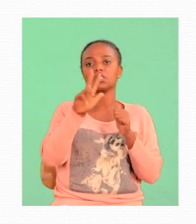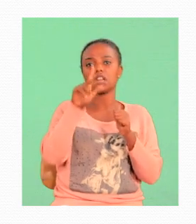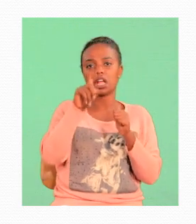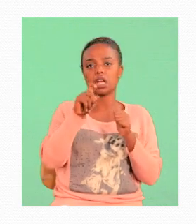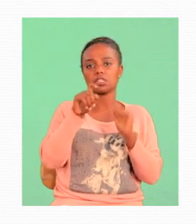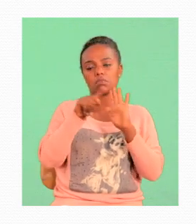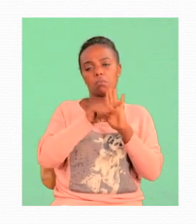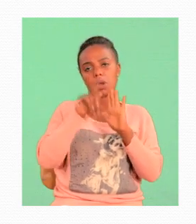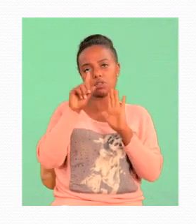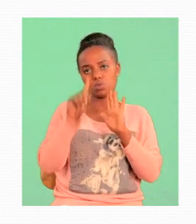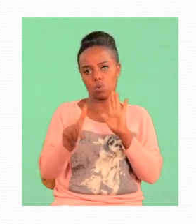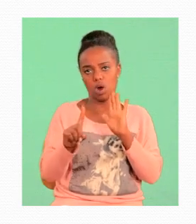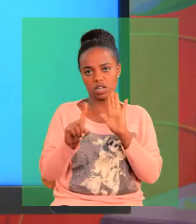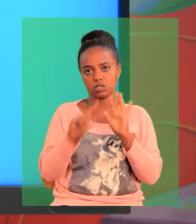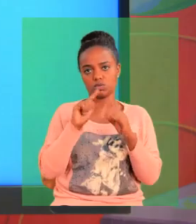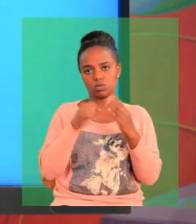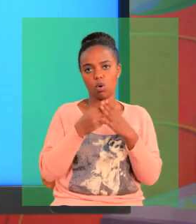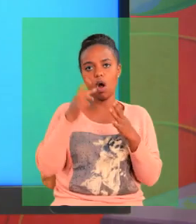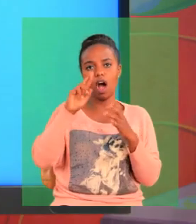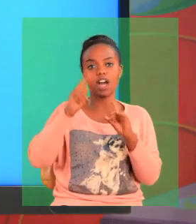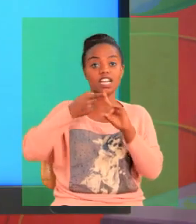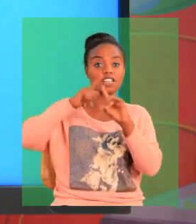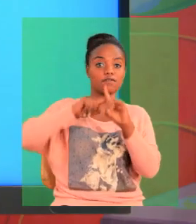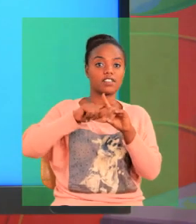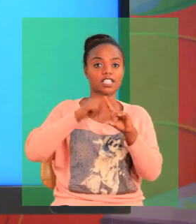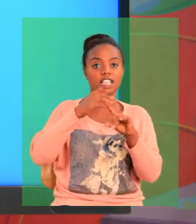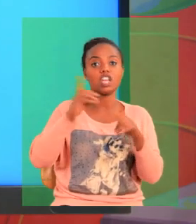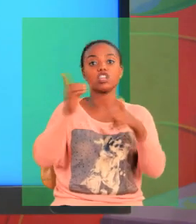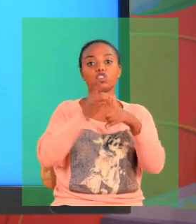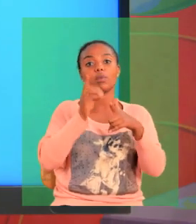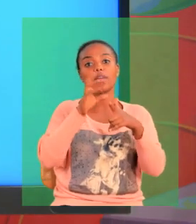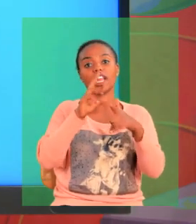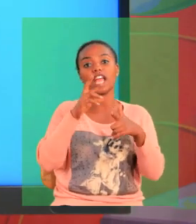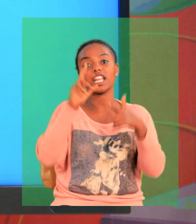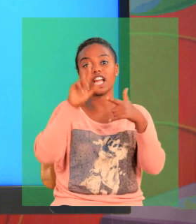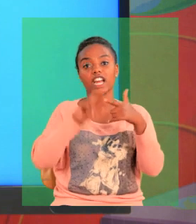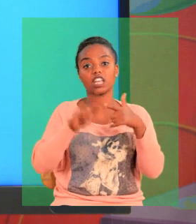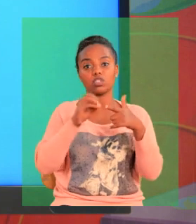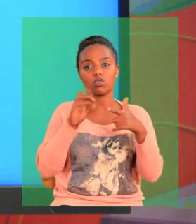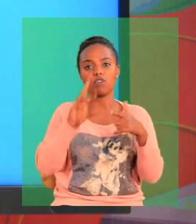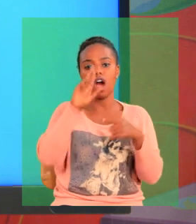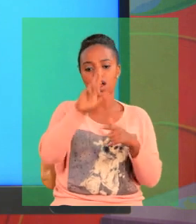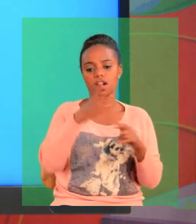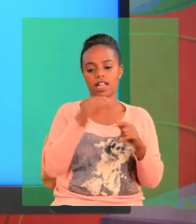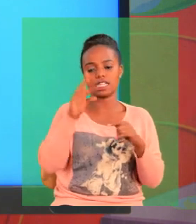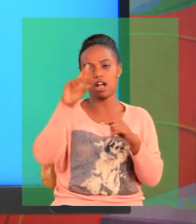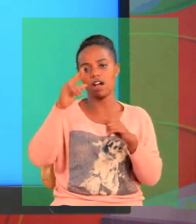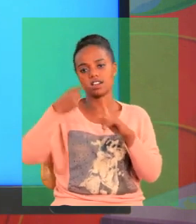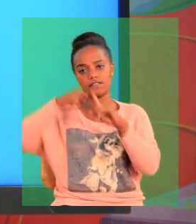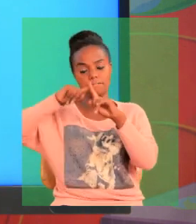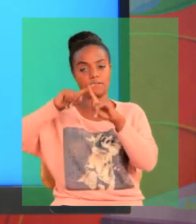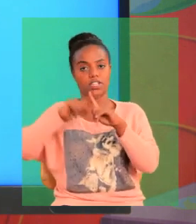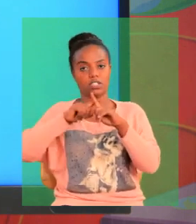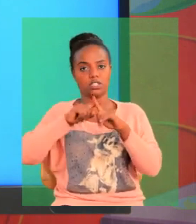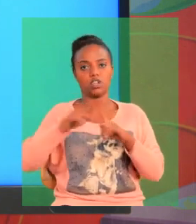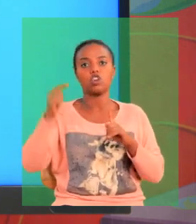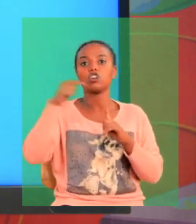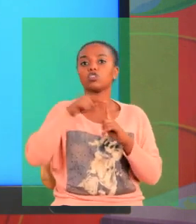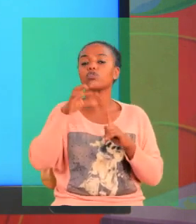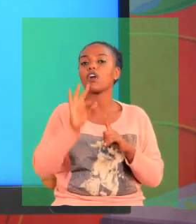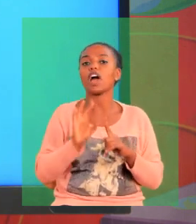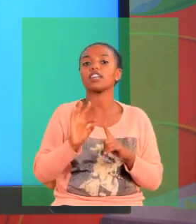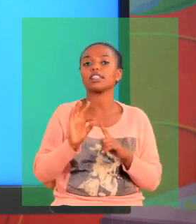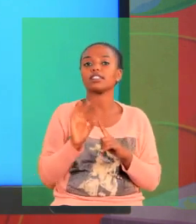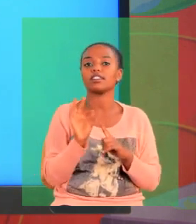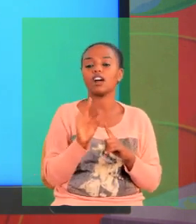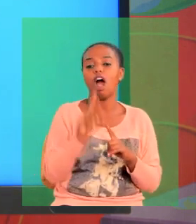give R inverse and determine the domain in range of R and R inverse. So to find the R inverse